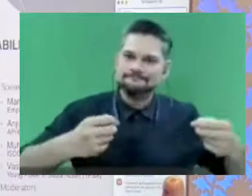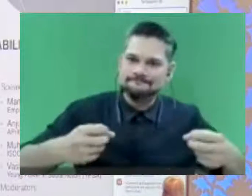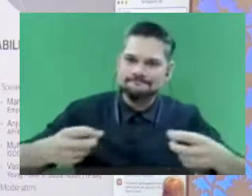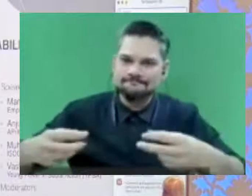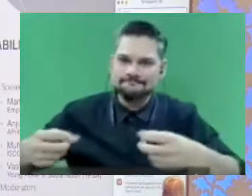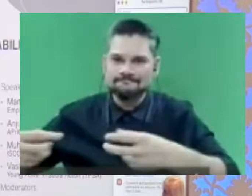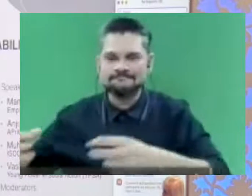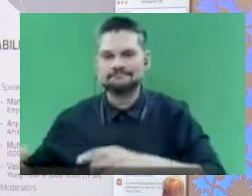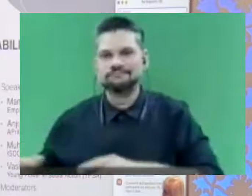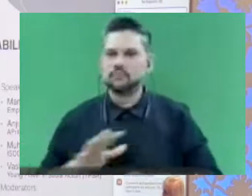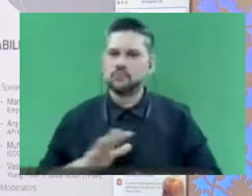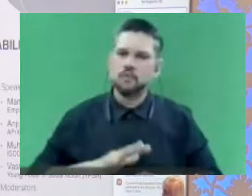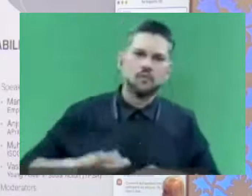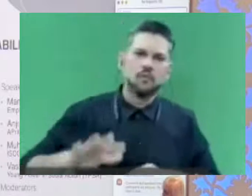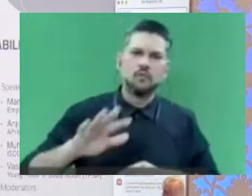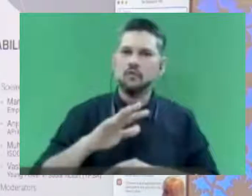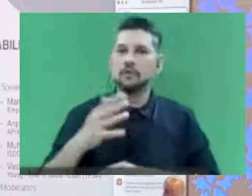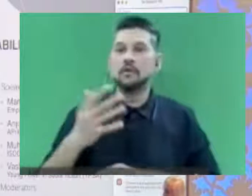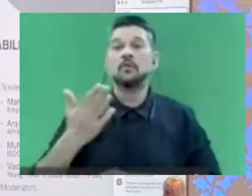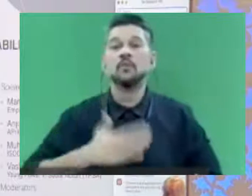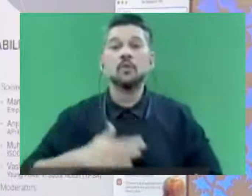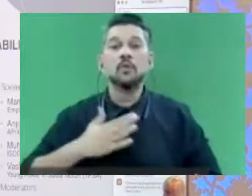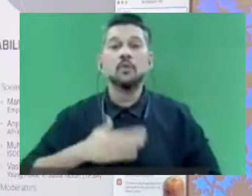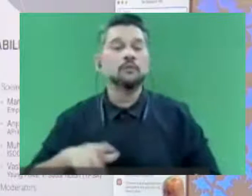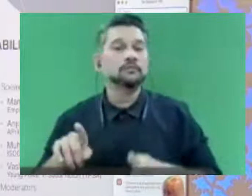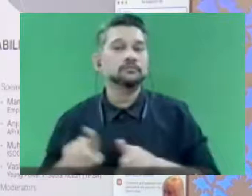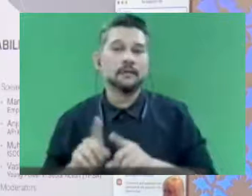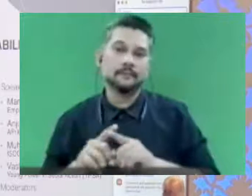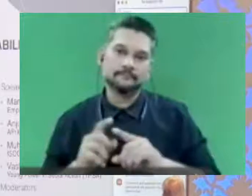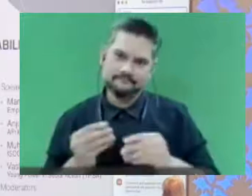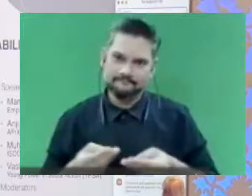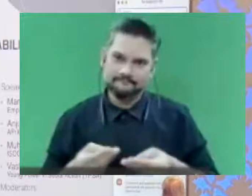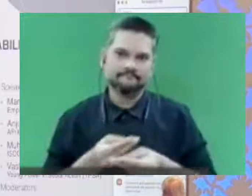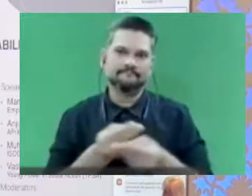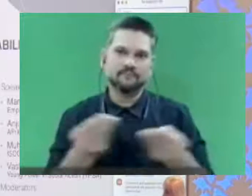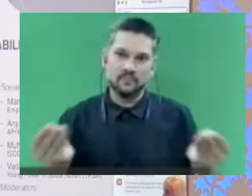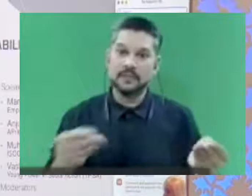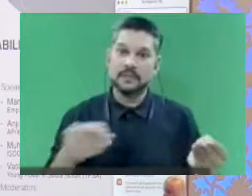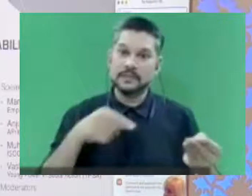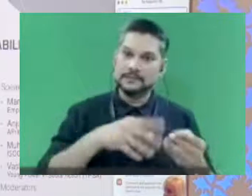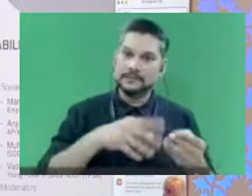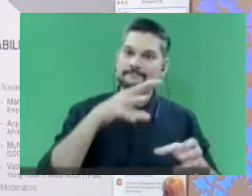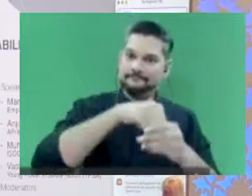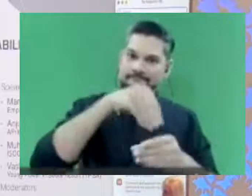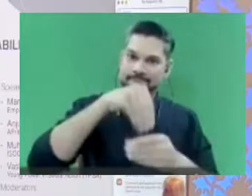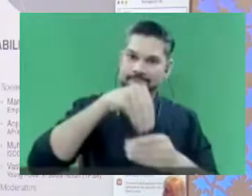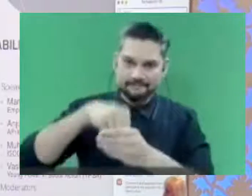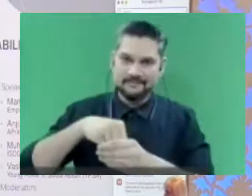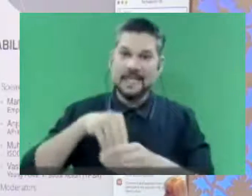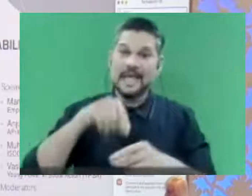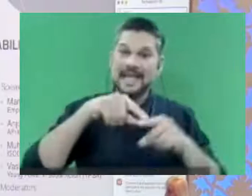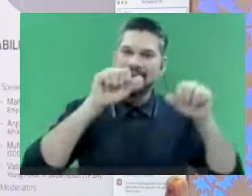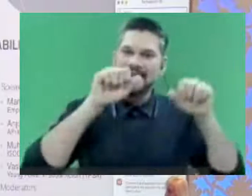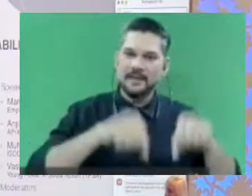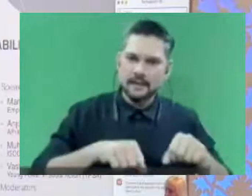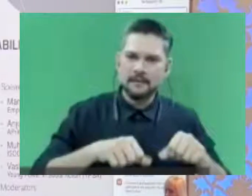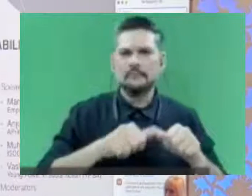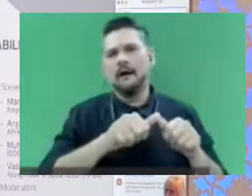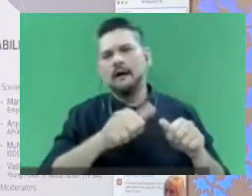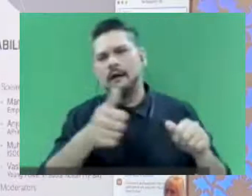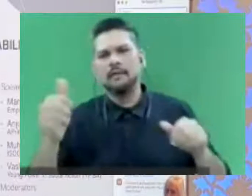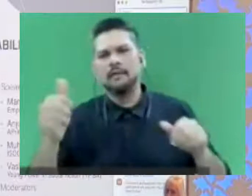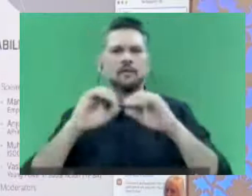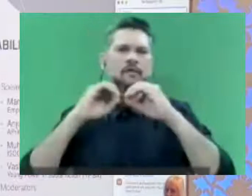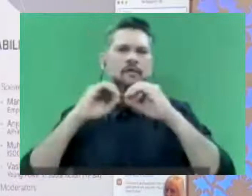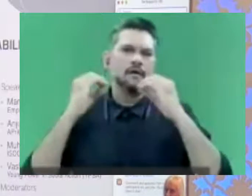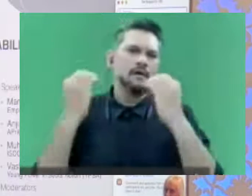other requirements. So this is something that then can be used by other organizations in